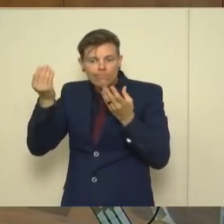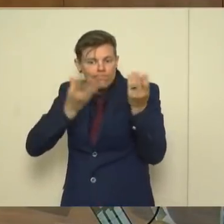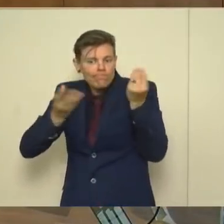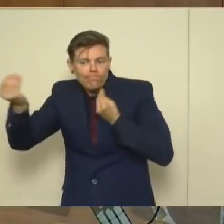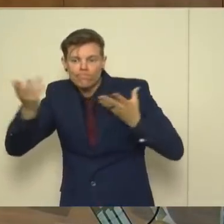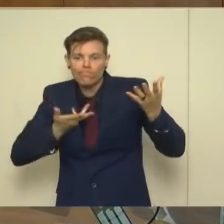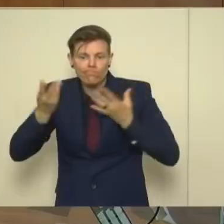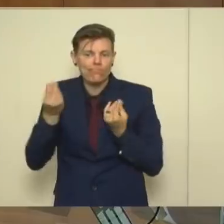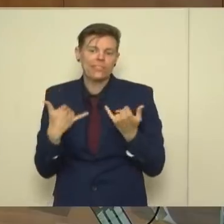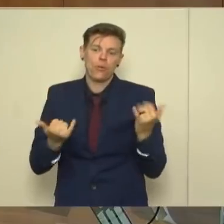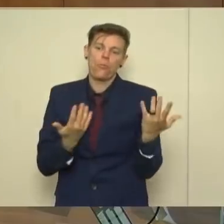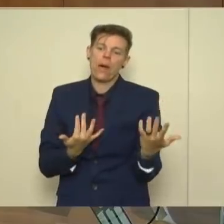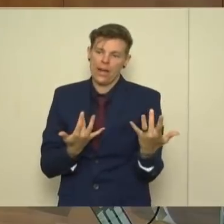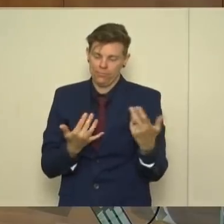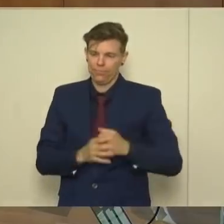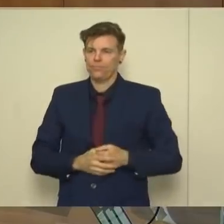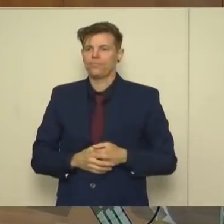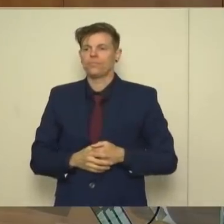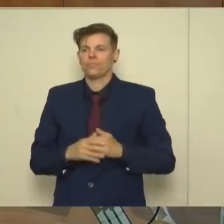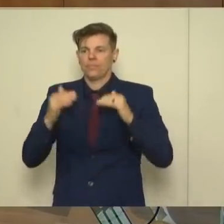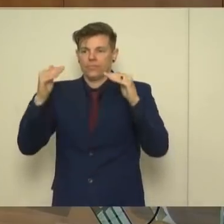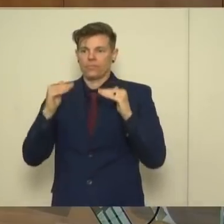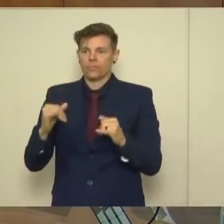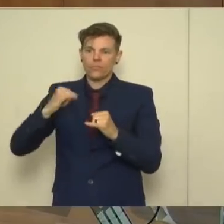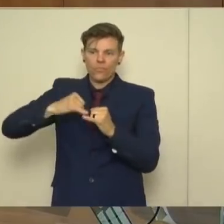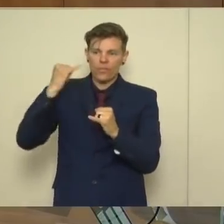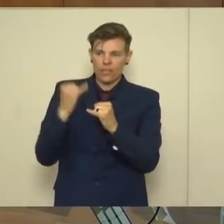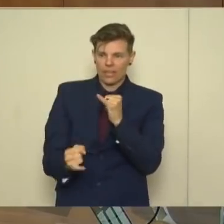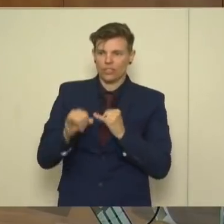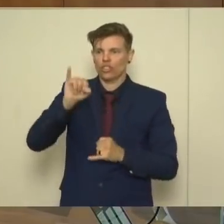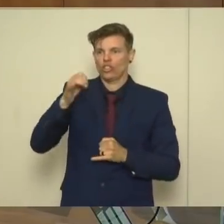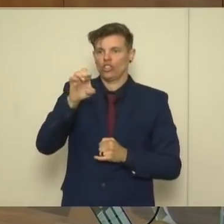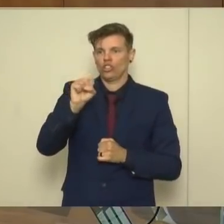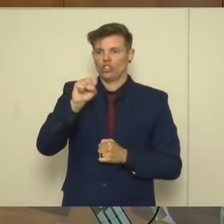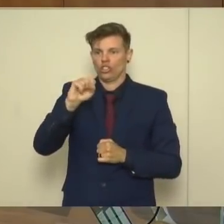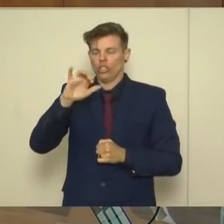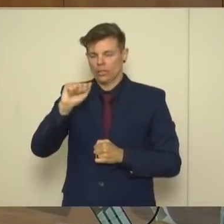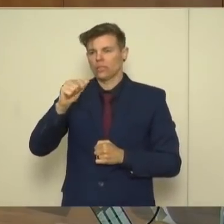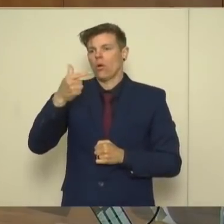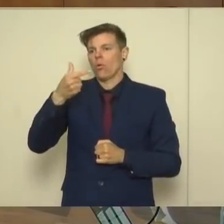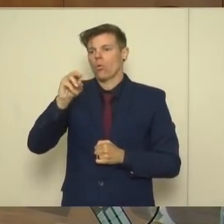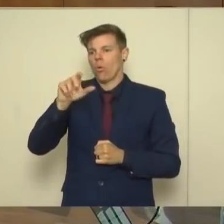and we'll end with Jens Gould from the Santa Fe New Mexican. Jens, you're unmuted. Go right ahead.